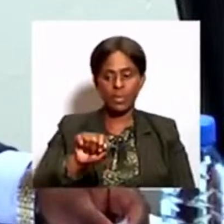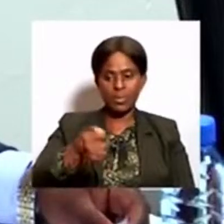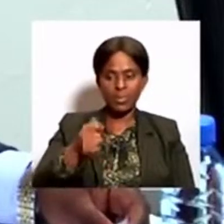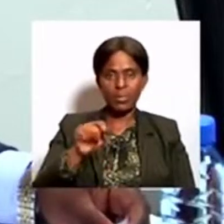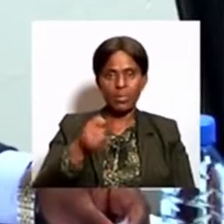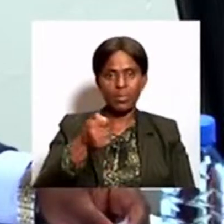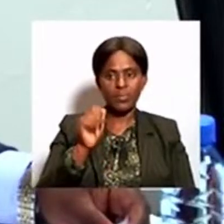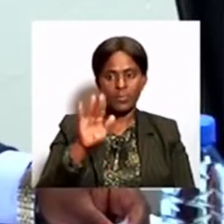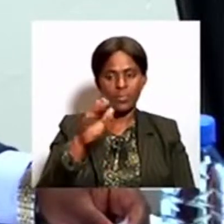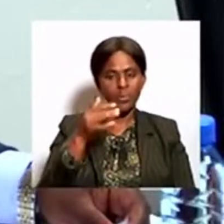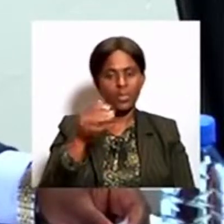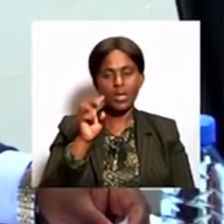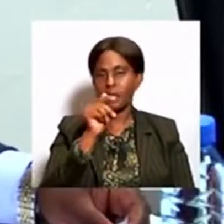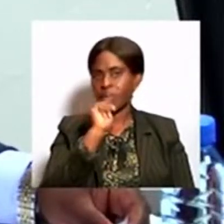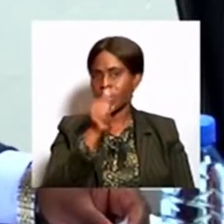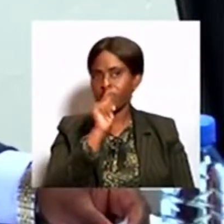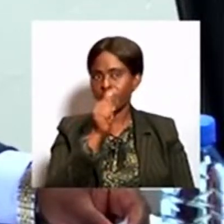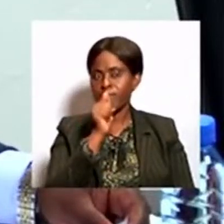mic.